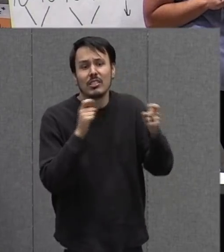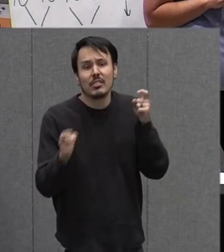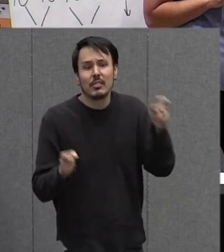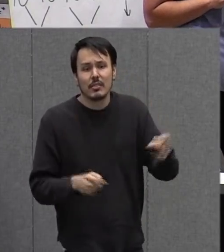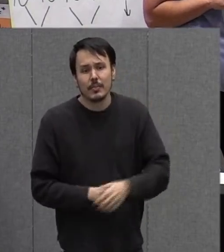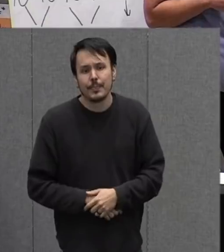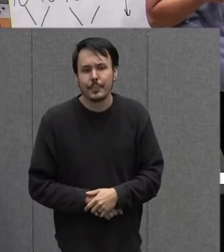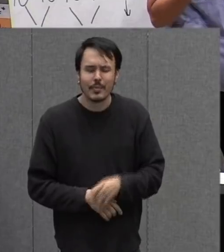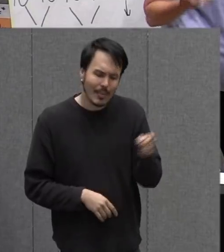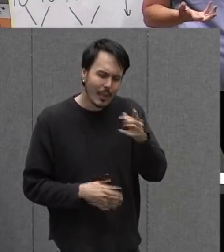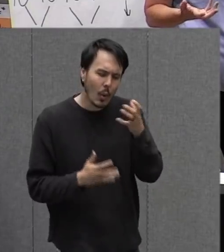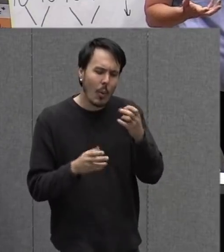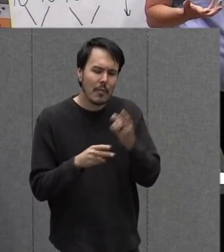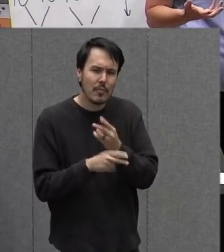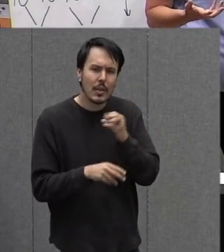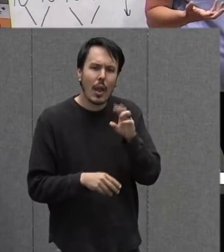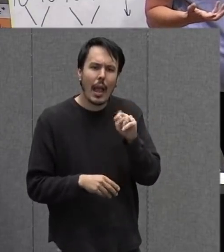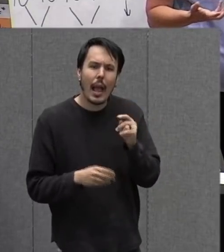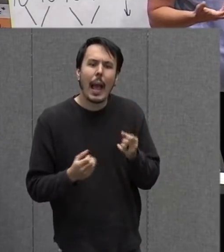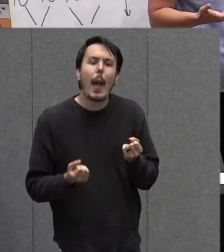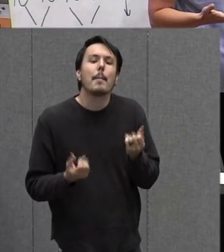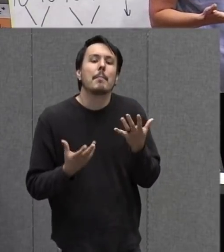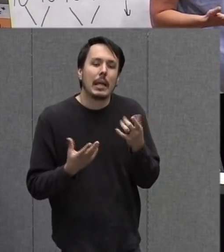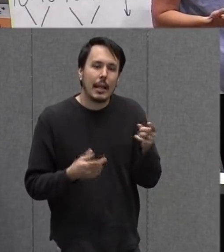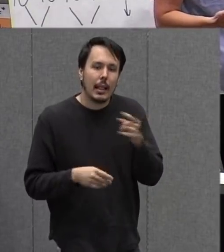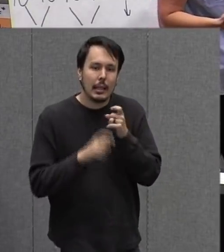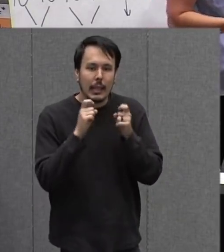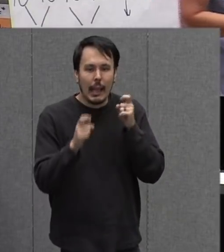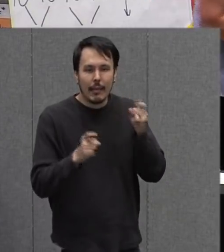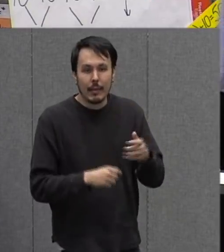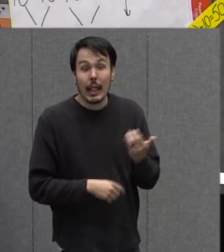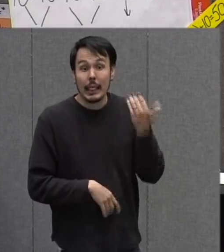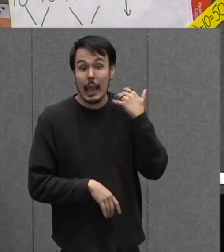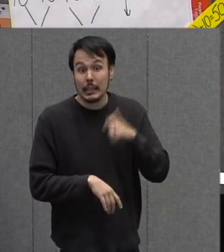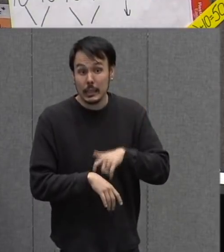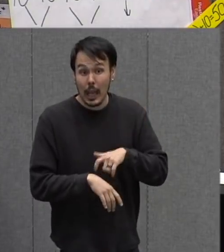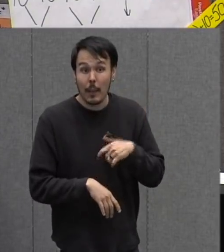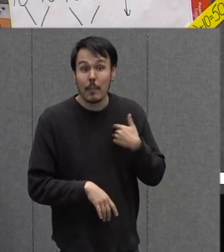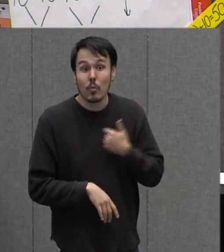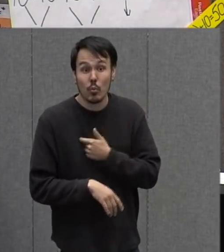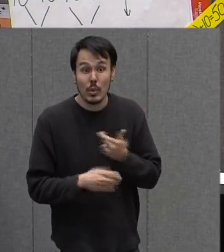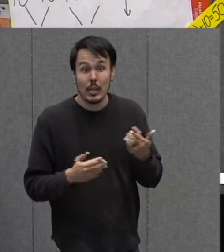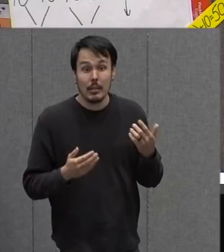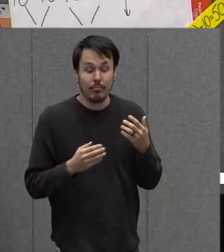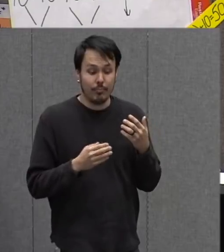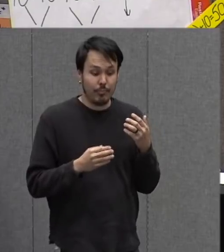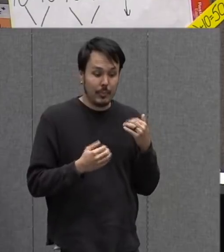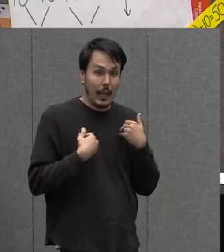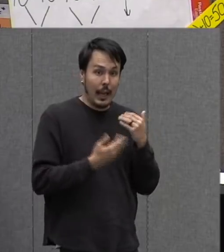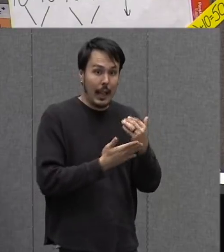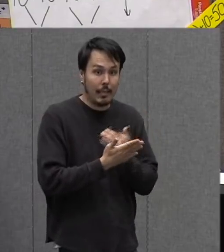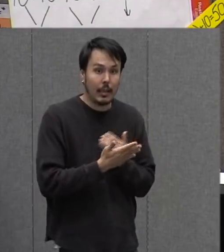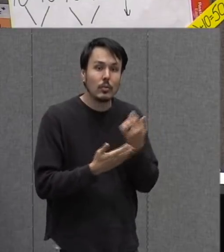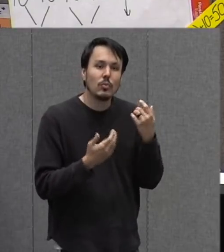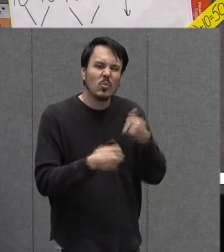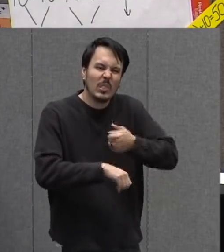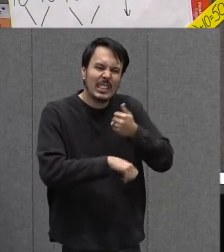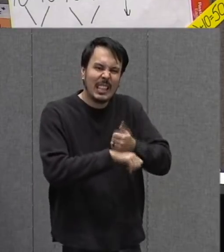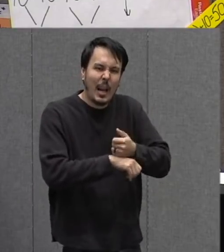many they gave out. So last time we were here, we set that up. We had 19,